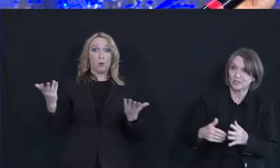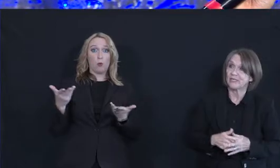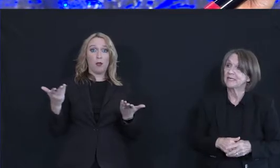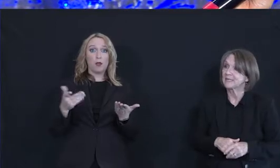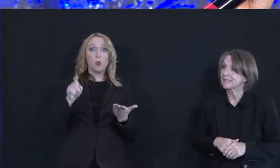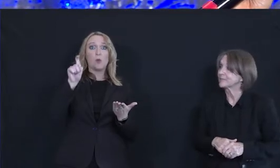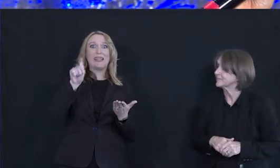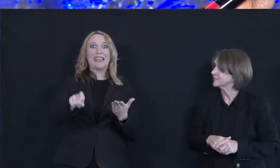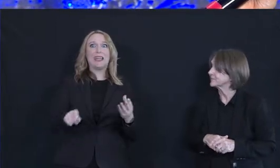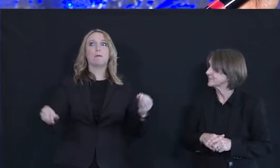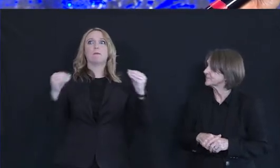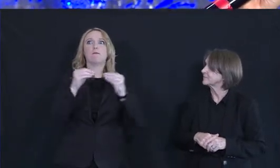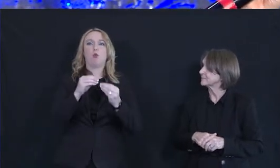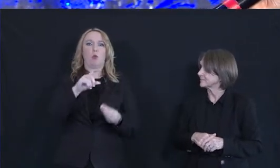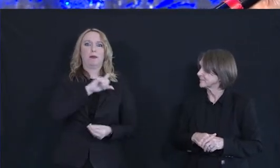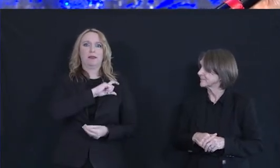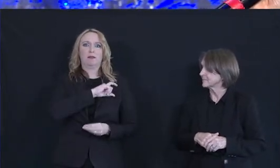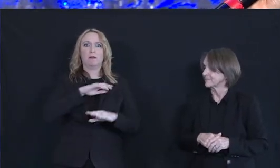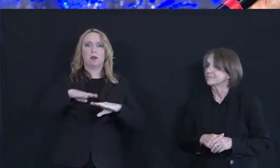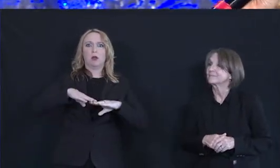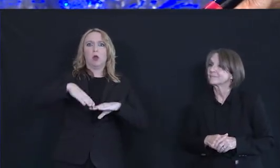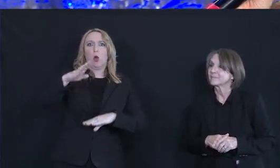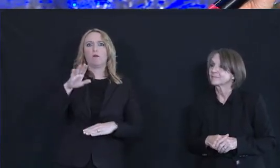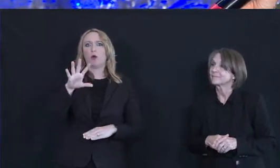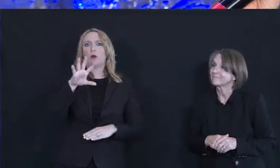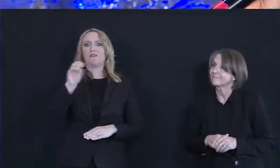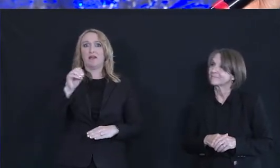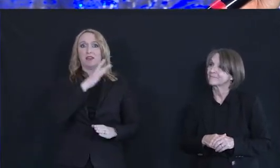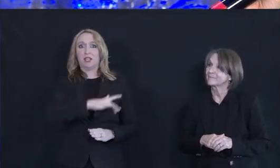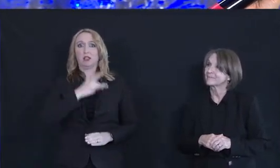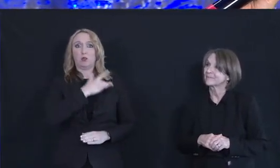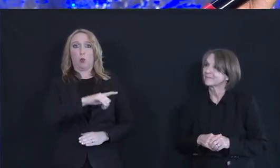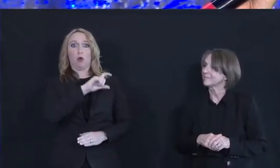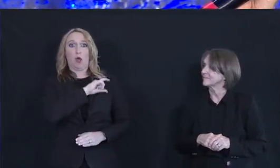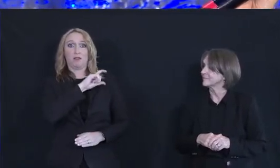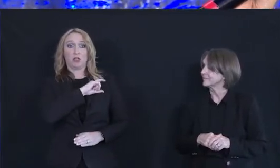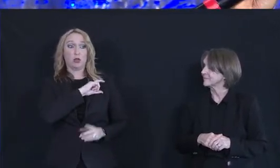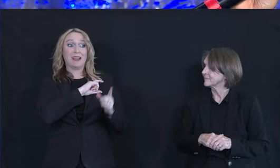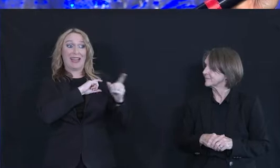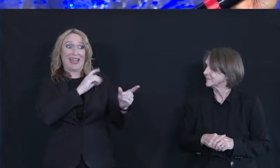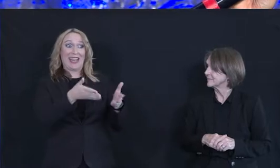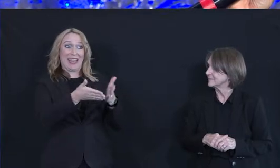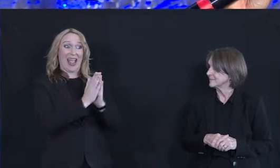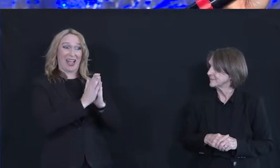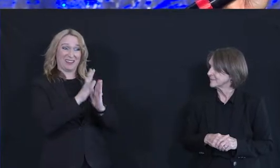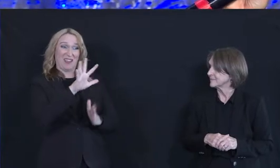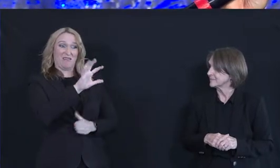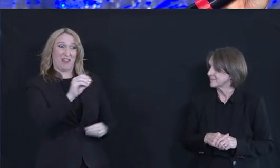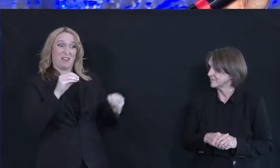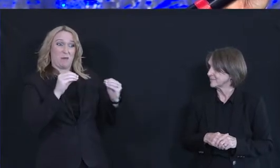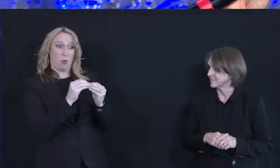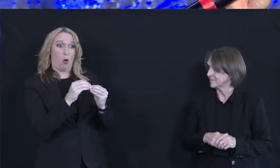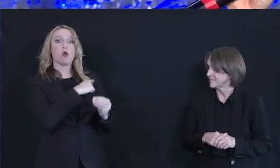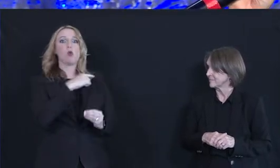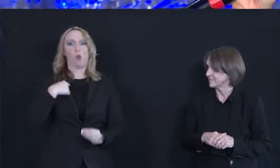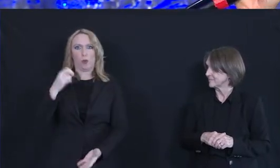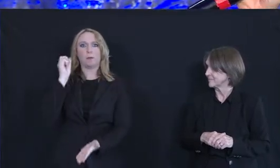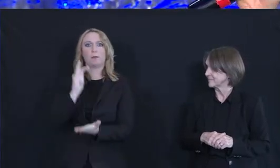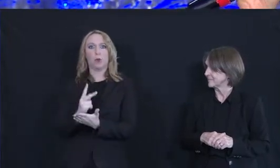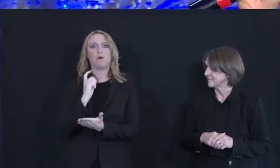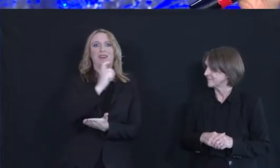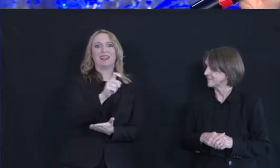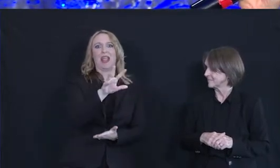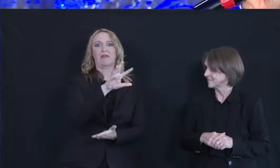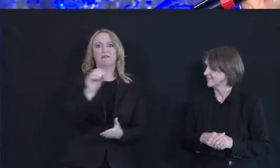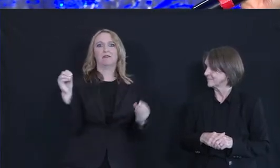onto the street so over 50 sworn officers plus civilian positions that's what Neil asked for and that's what he got in this budget which I think is really important the other